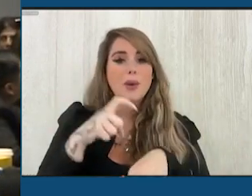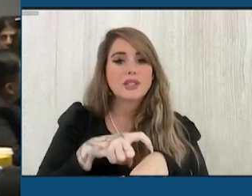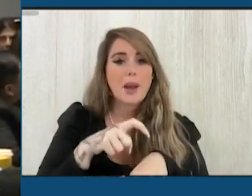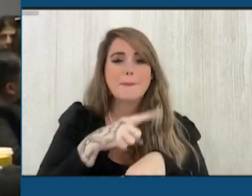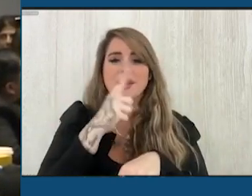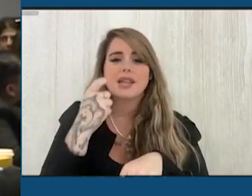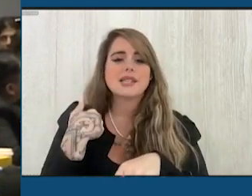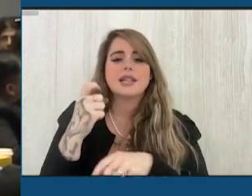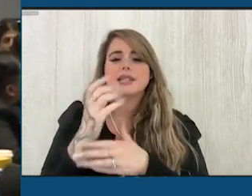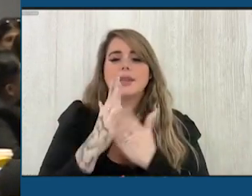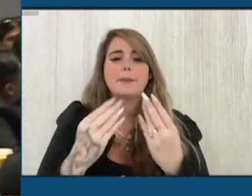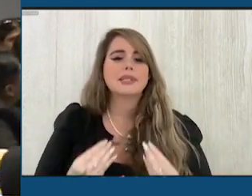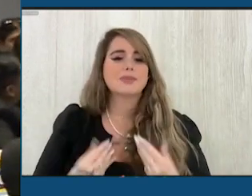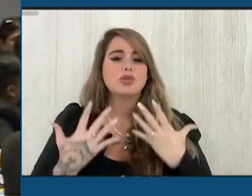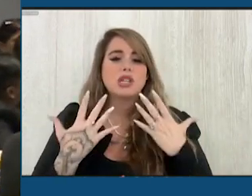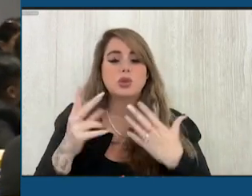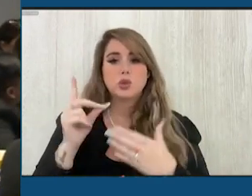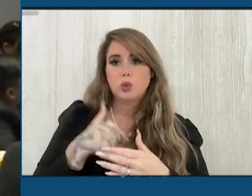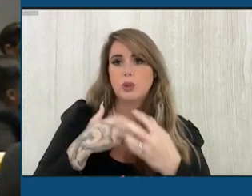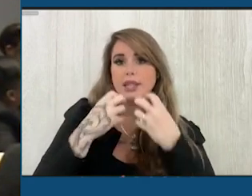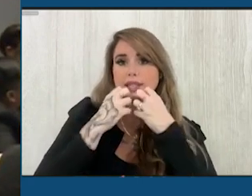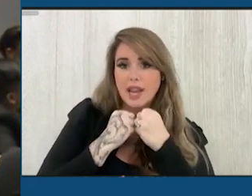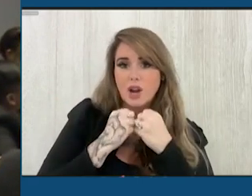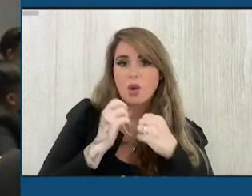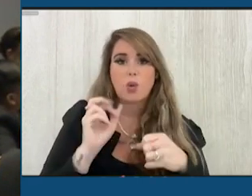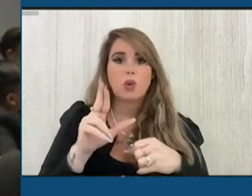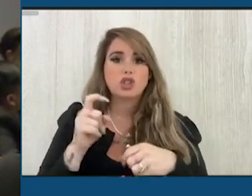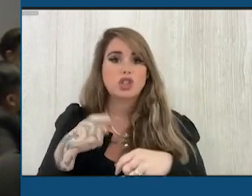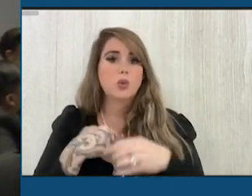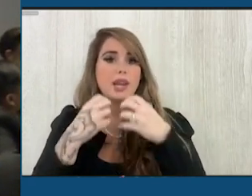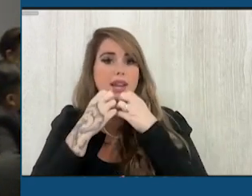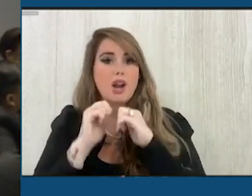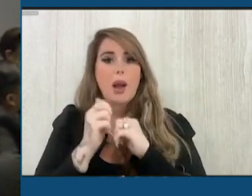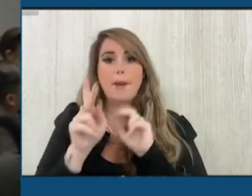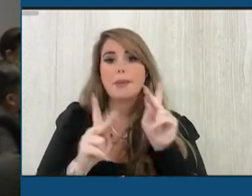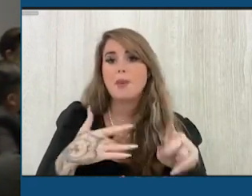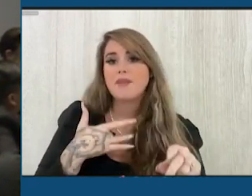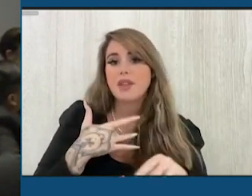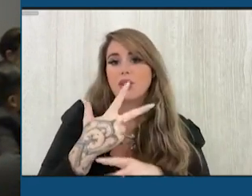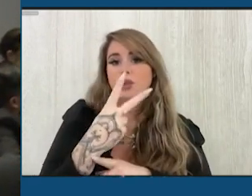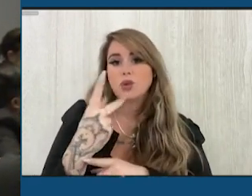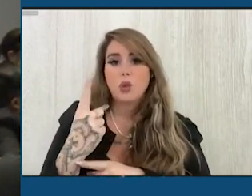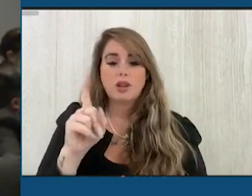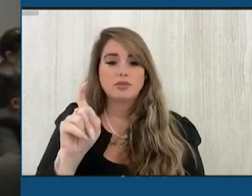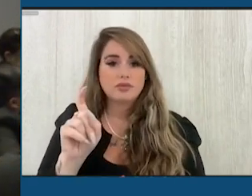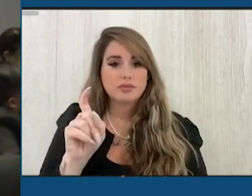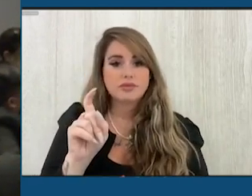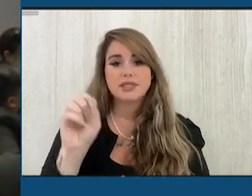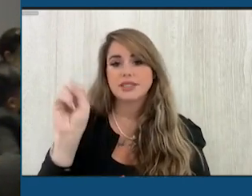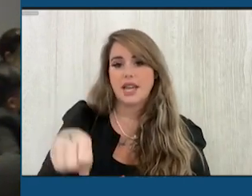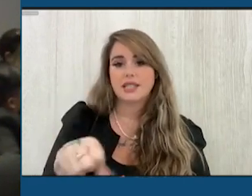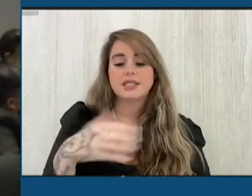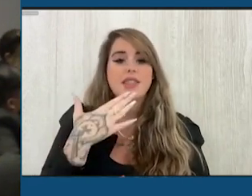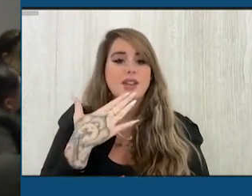need some inspiration. Do we care, or should we care how people feel? 3, 2, 1. Yes. Thank